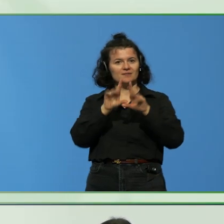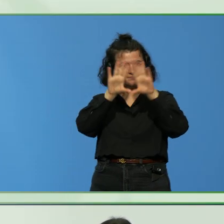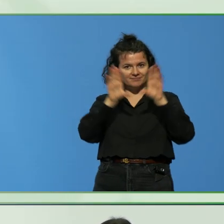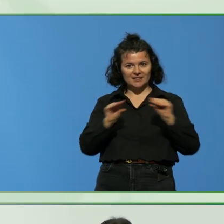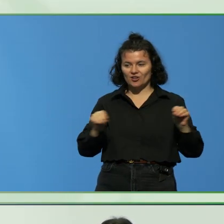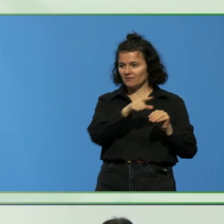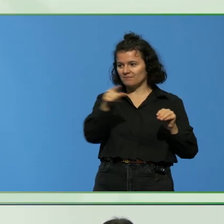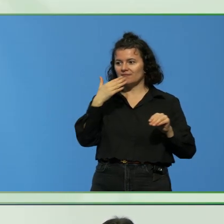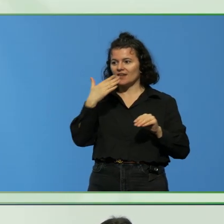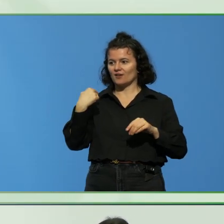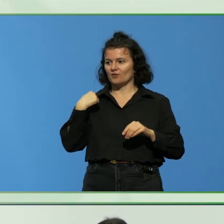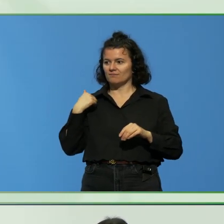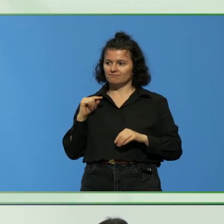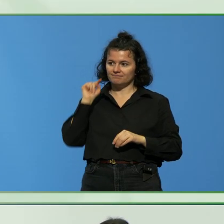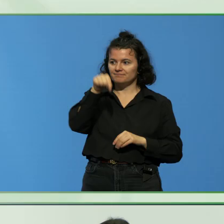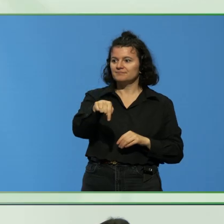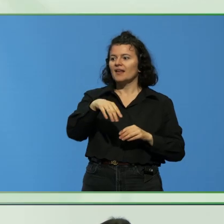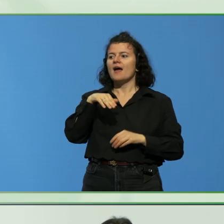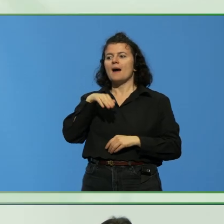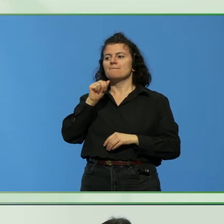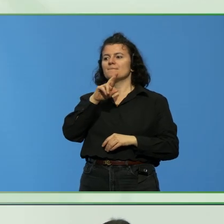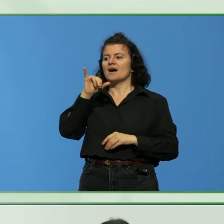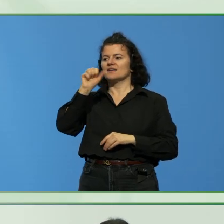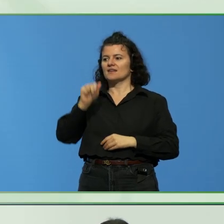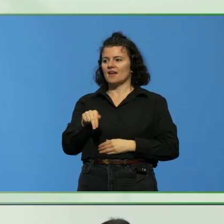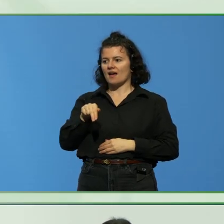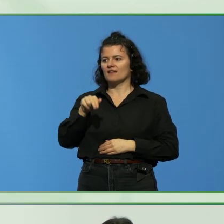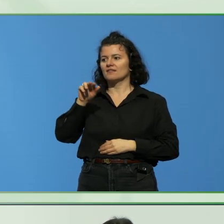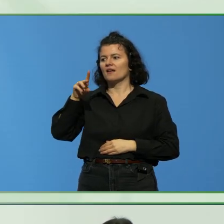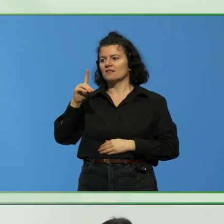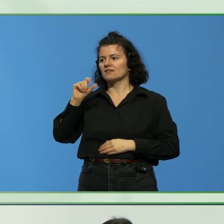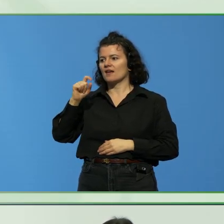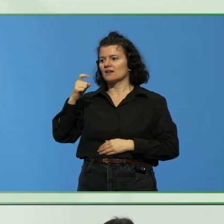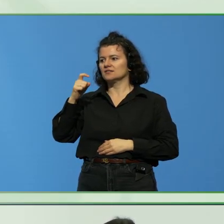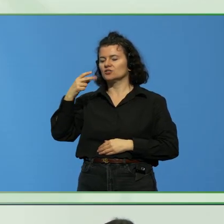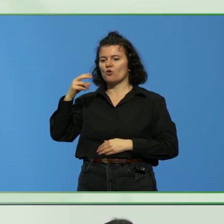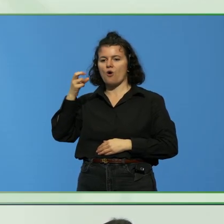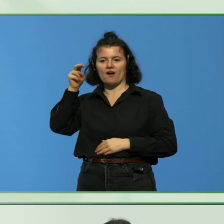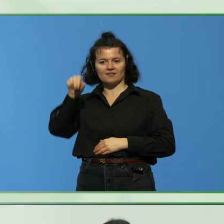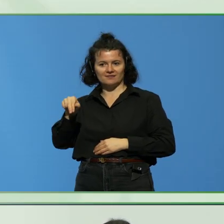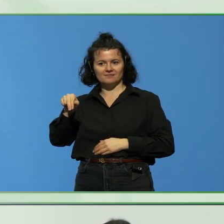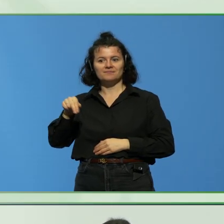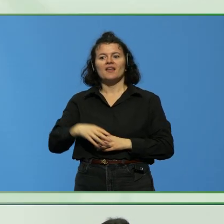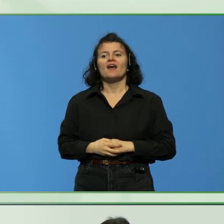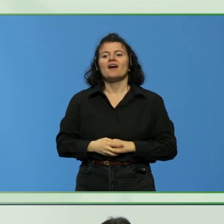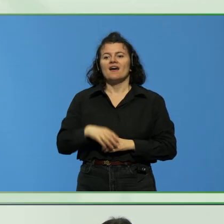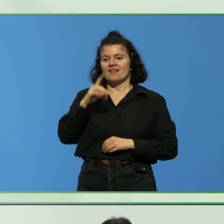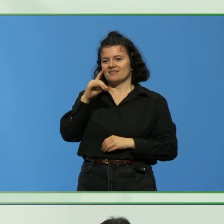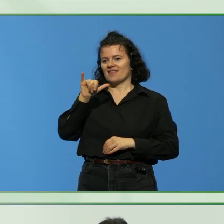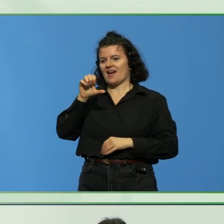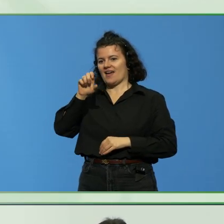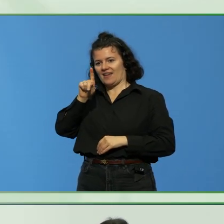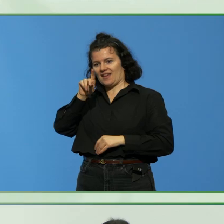Dijkshorn. I work internationally as an accessibility advisor for events and venues.